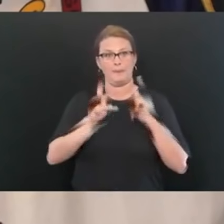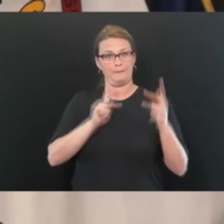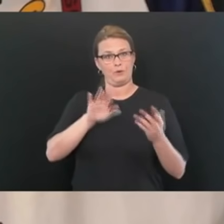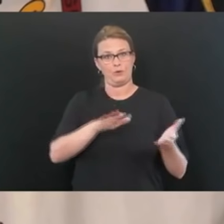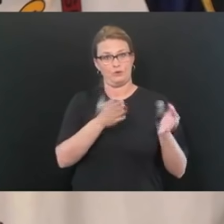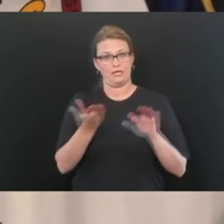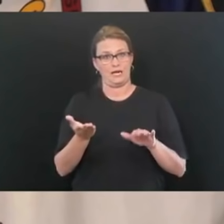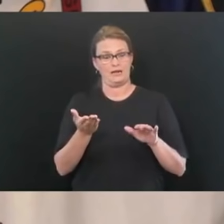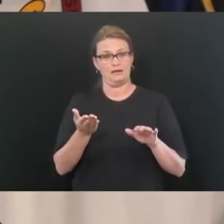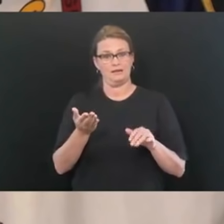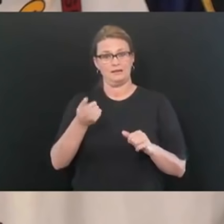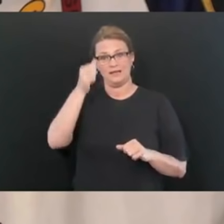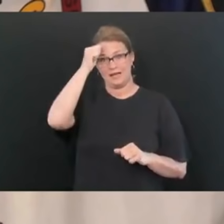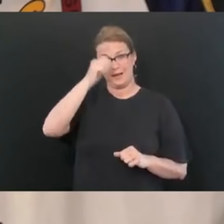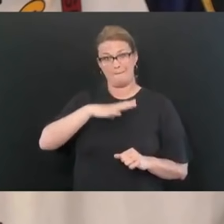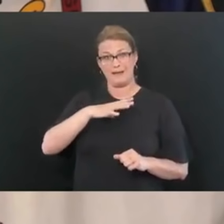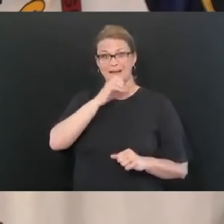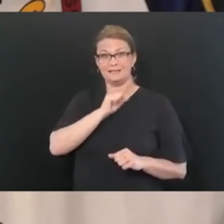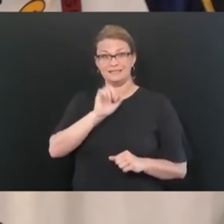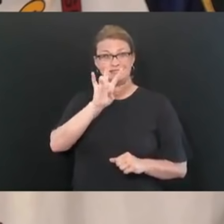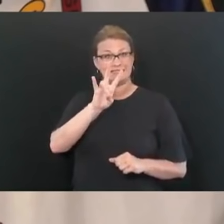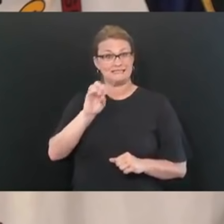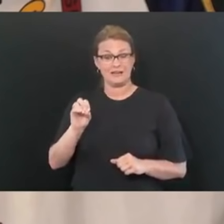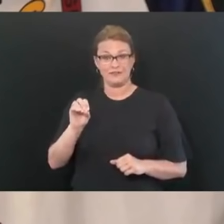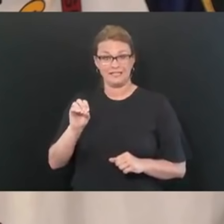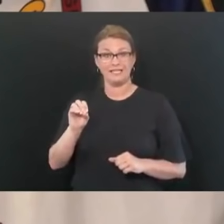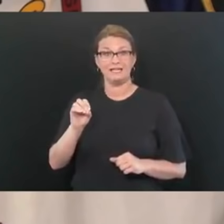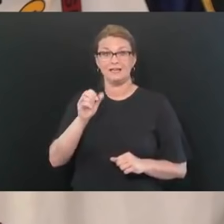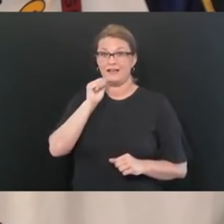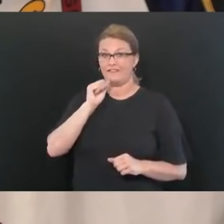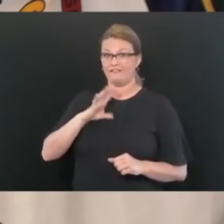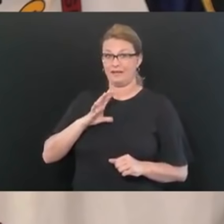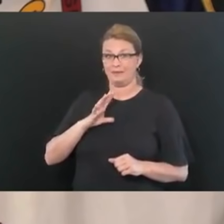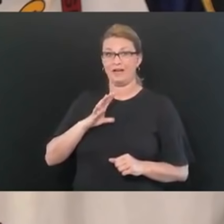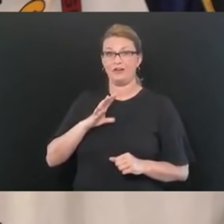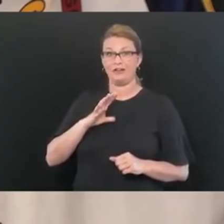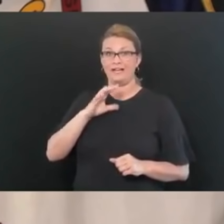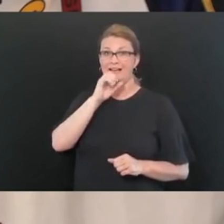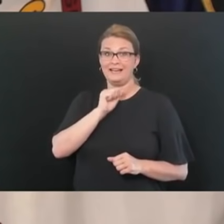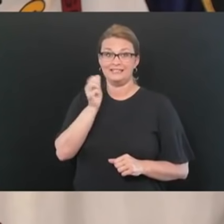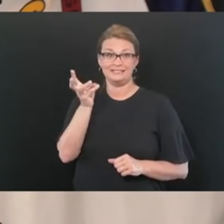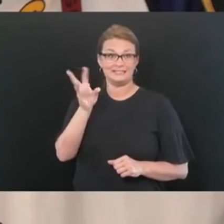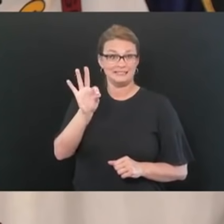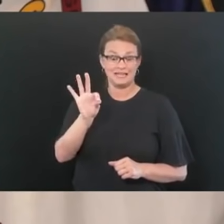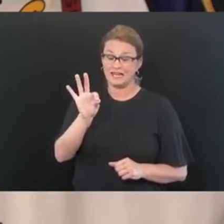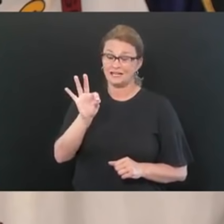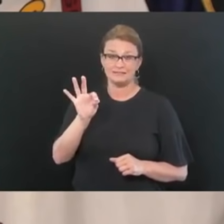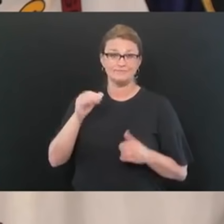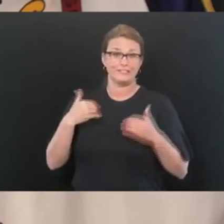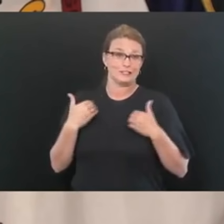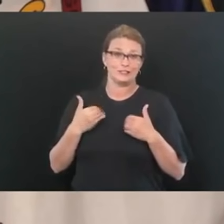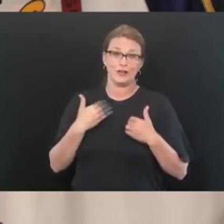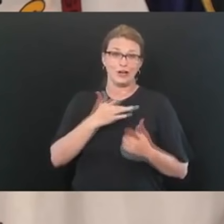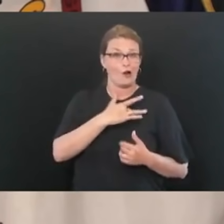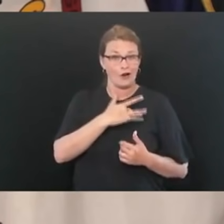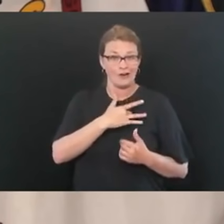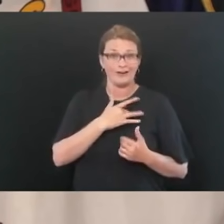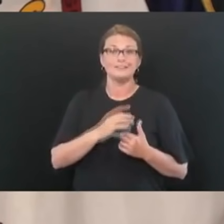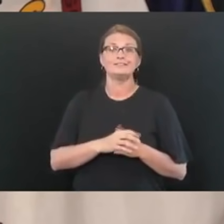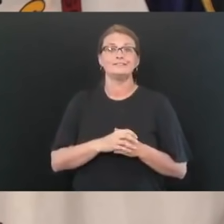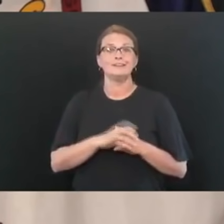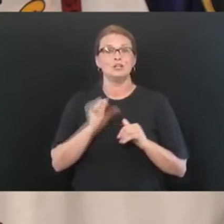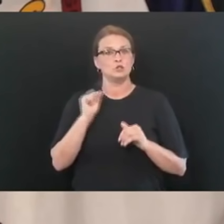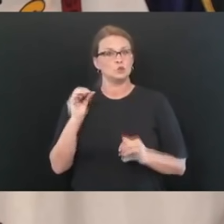man at age 70, way too young, and we lost a female at age 69, way too young as well.